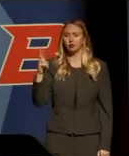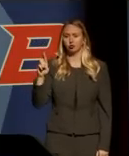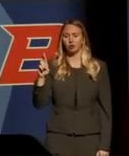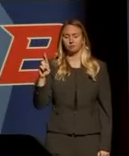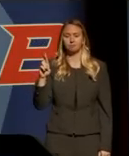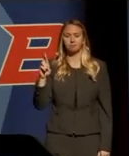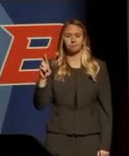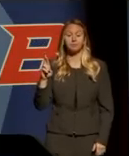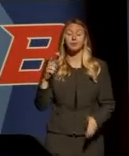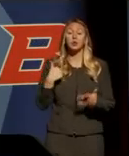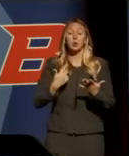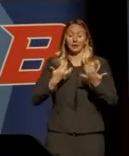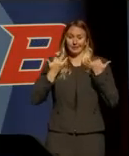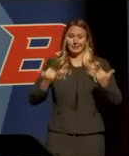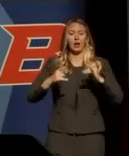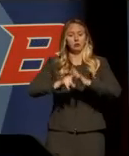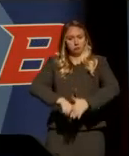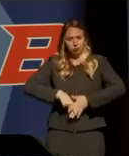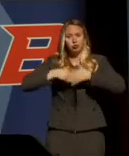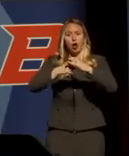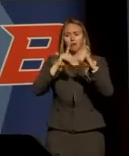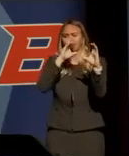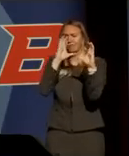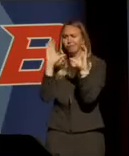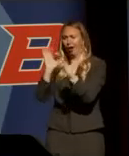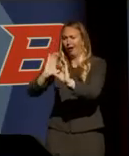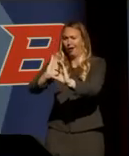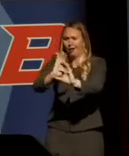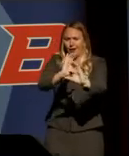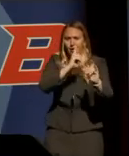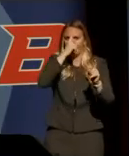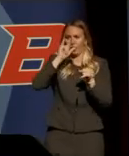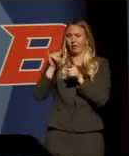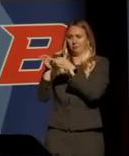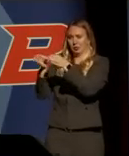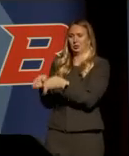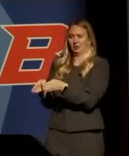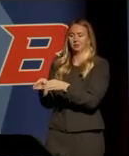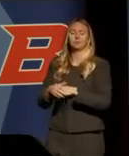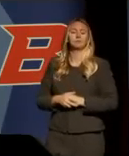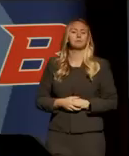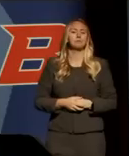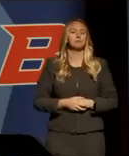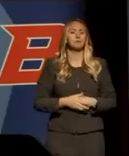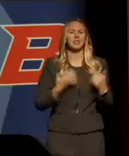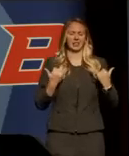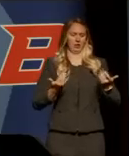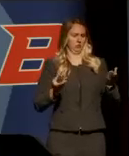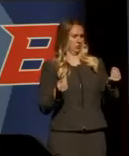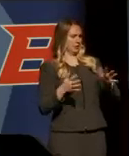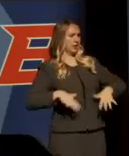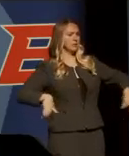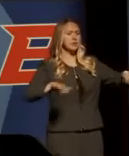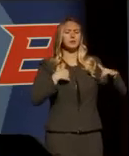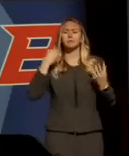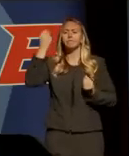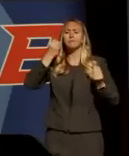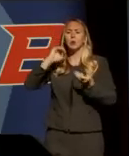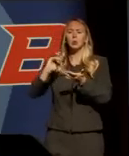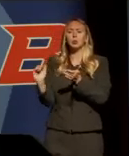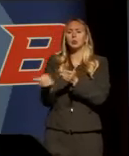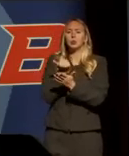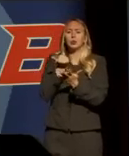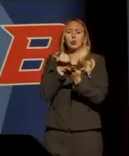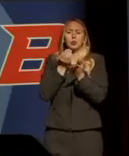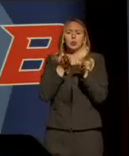this person, and we are thinking in new ways on campus about how we can serve, how we can